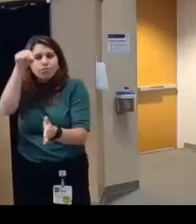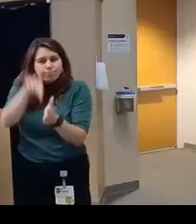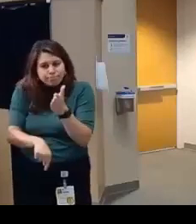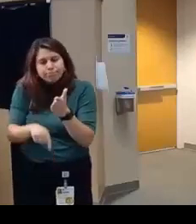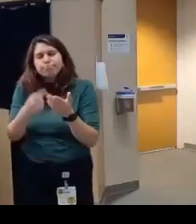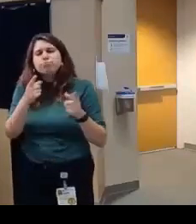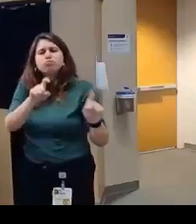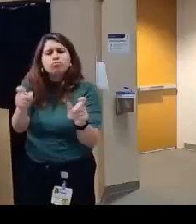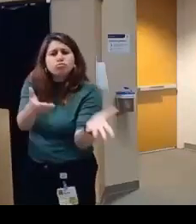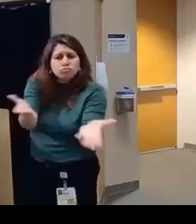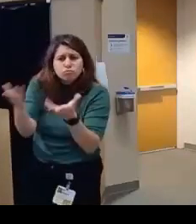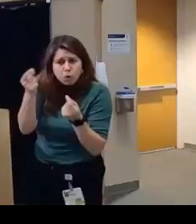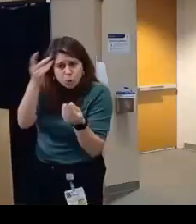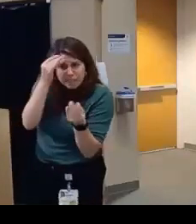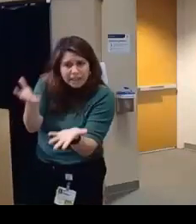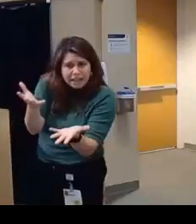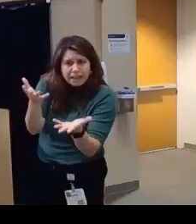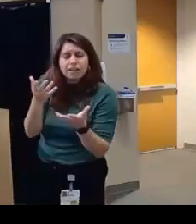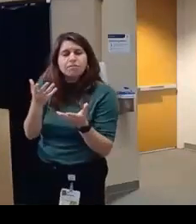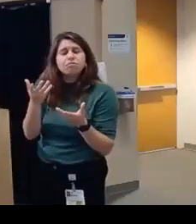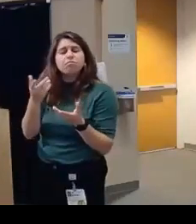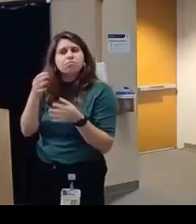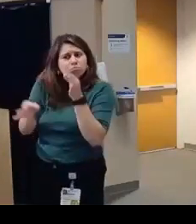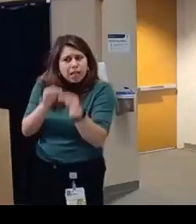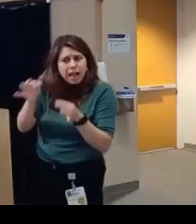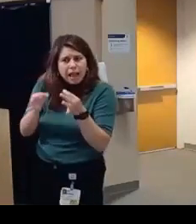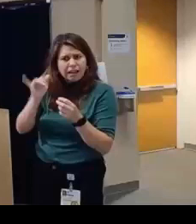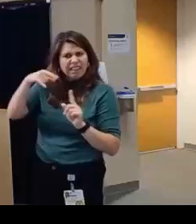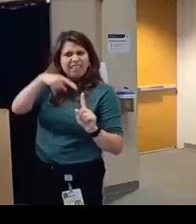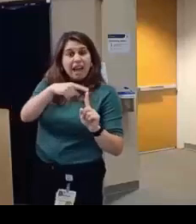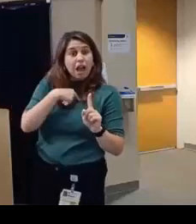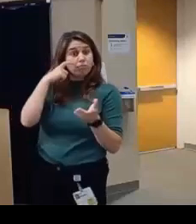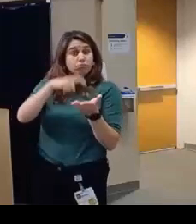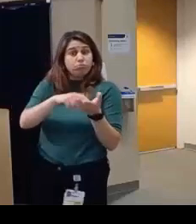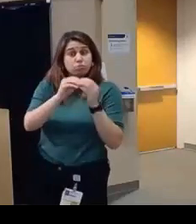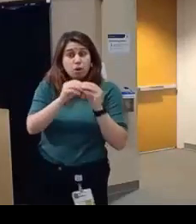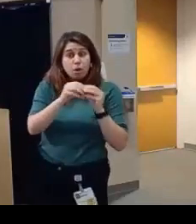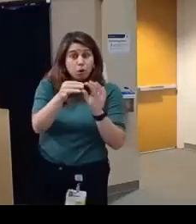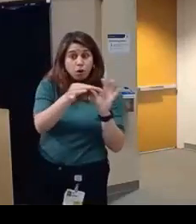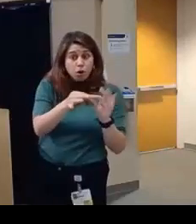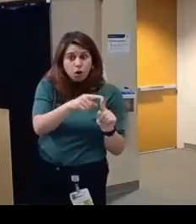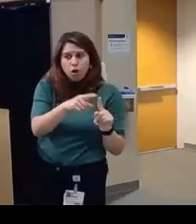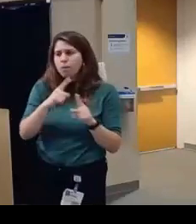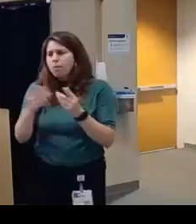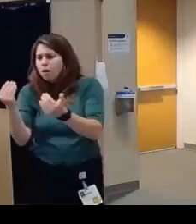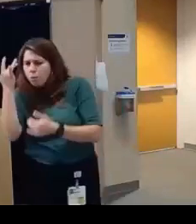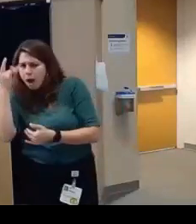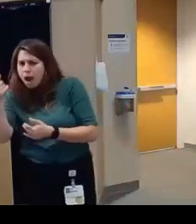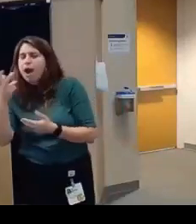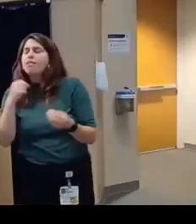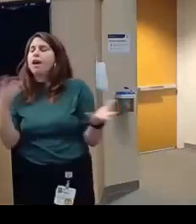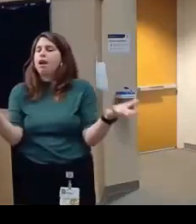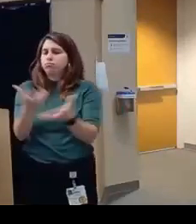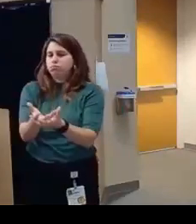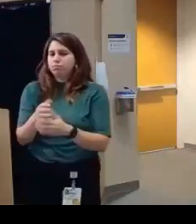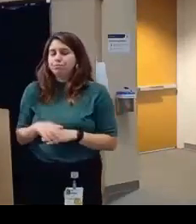by asking people, what do you think, what's going on here? Can you explain this correlation? And you go back and forth. And so I got